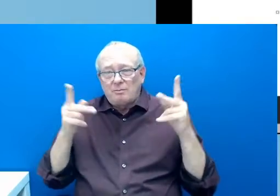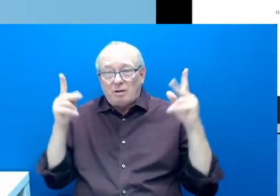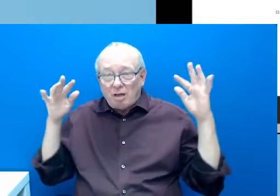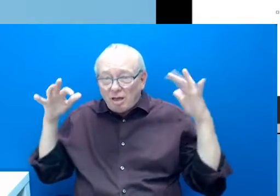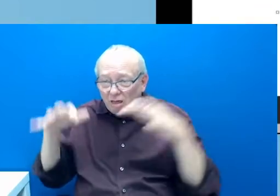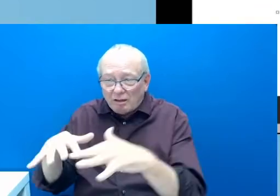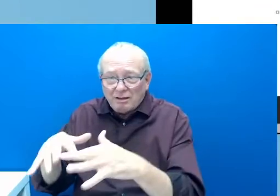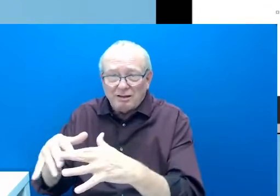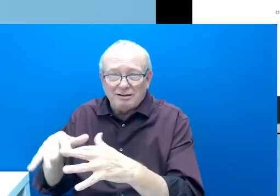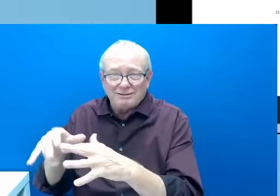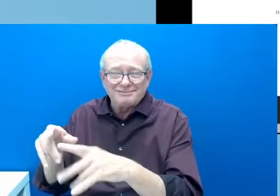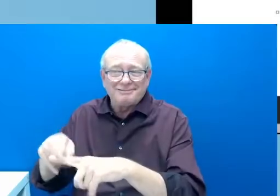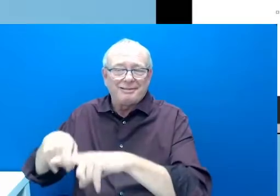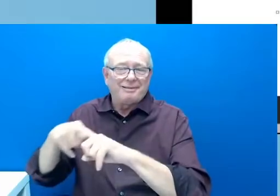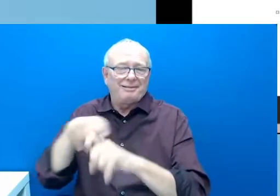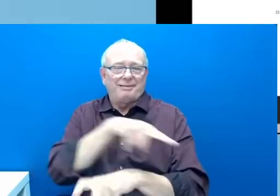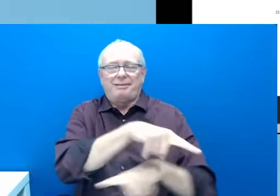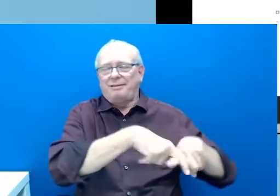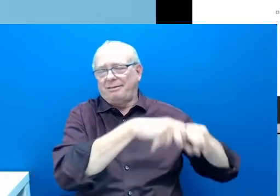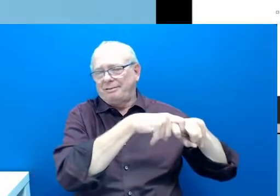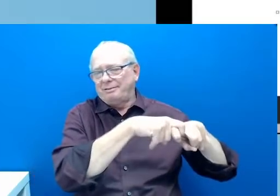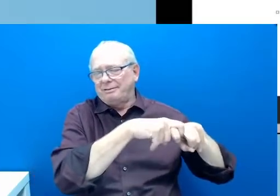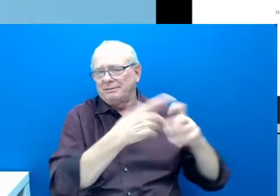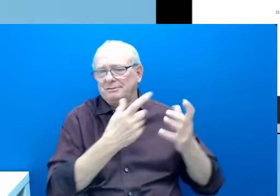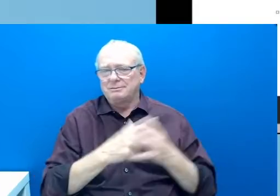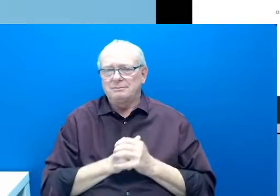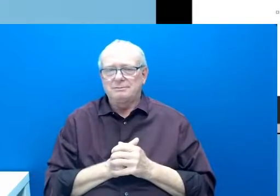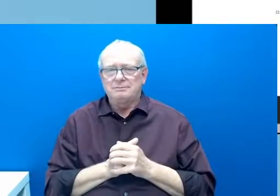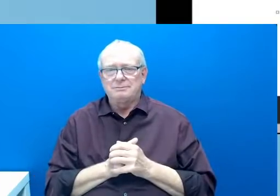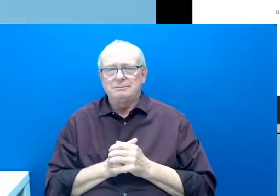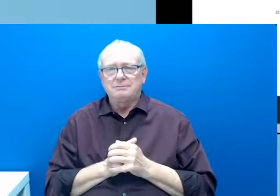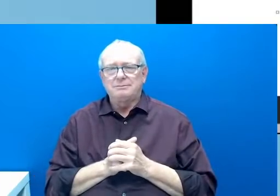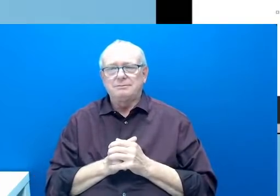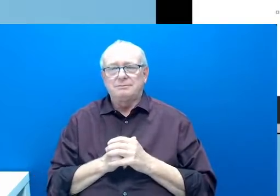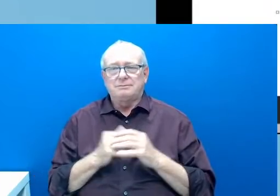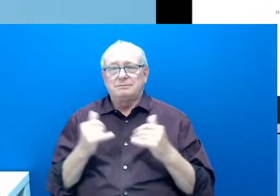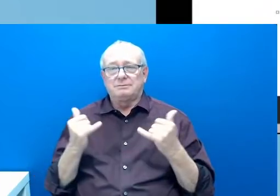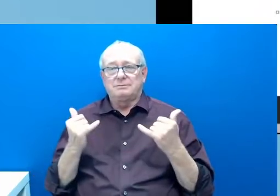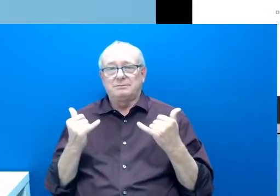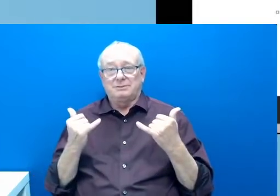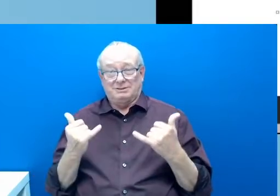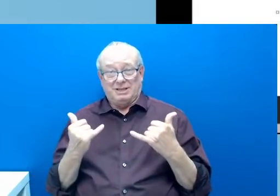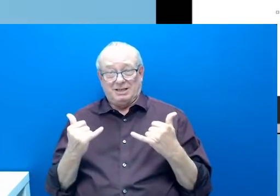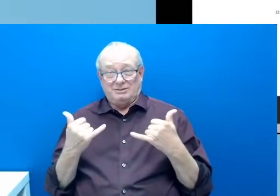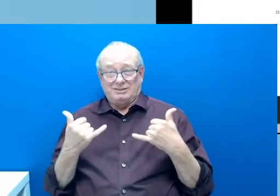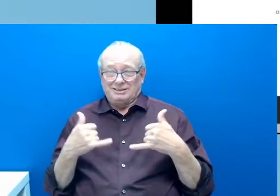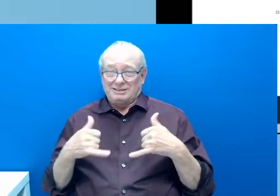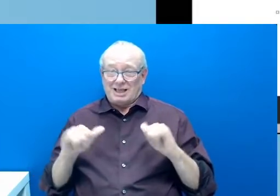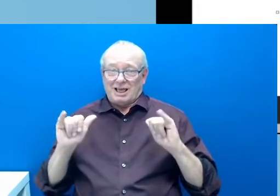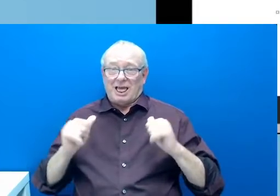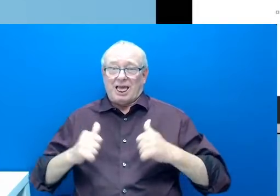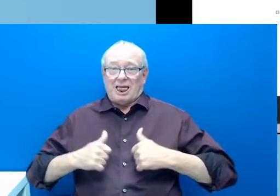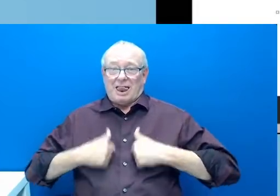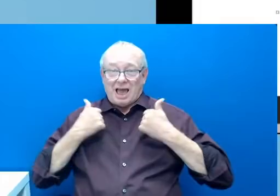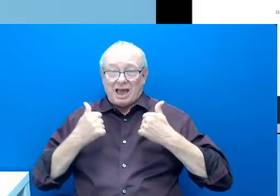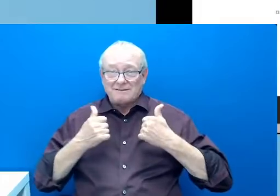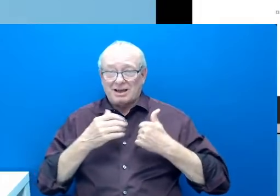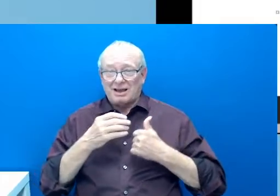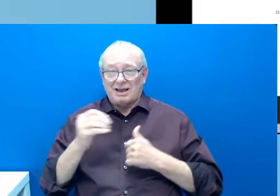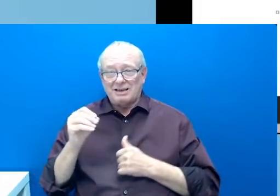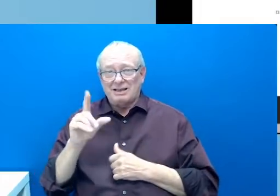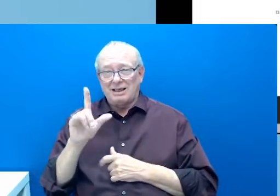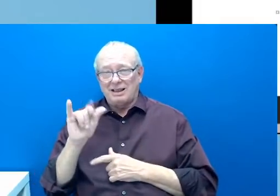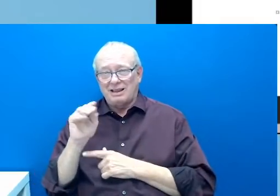it, wait for their operation. So as it stands, as of right now, today, we are still able to do life and limb saving